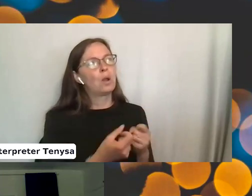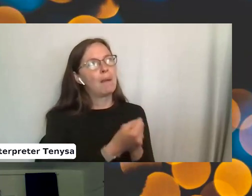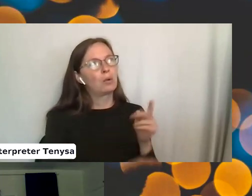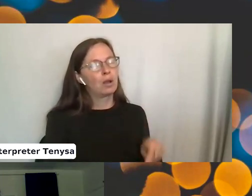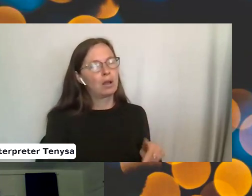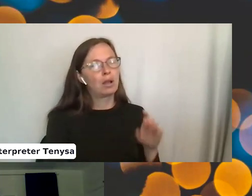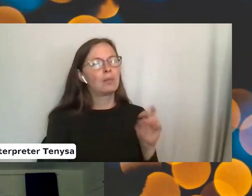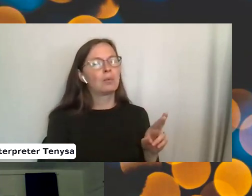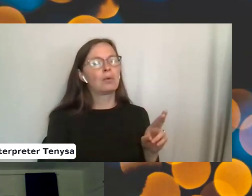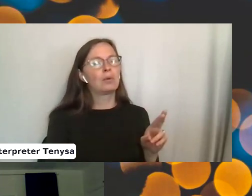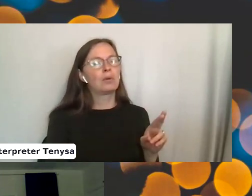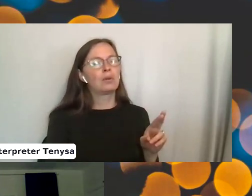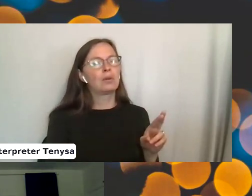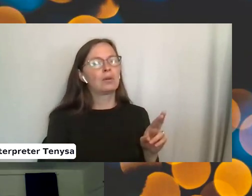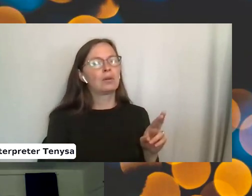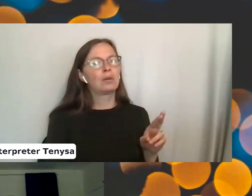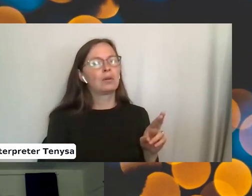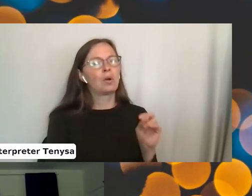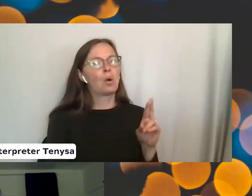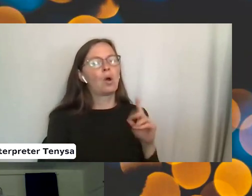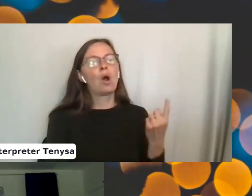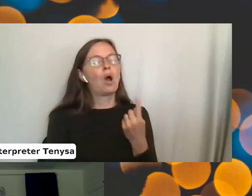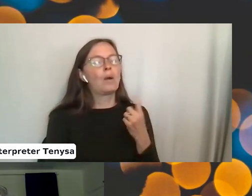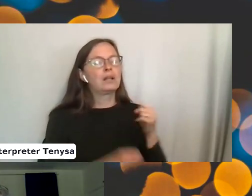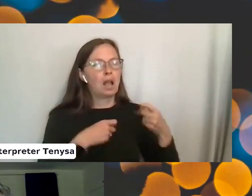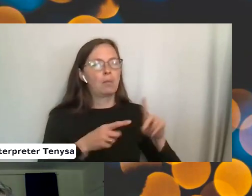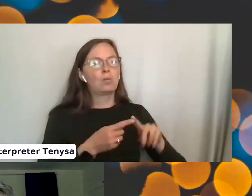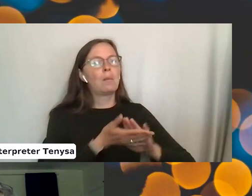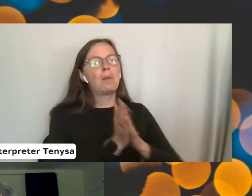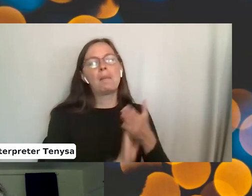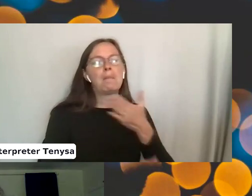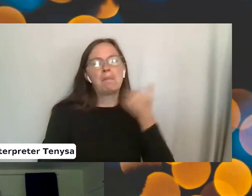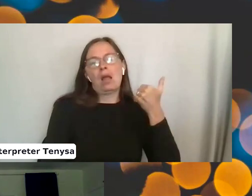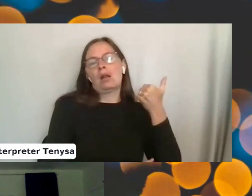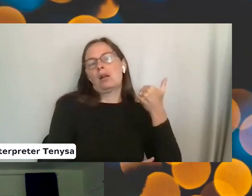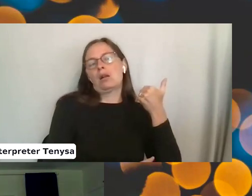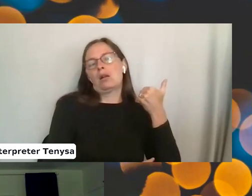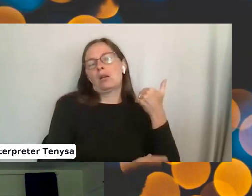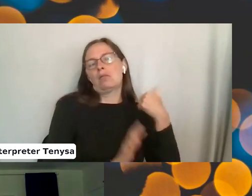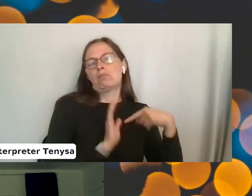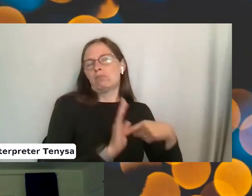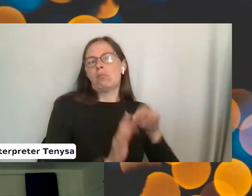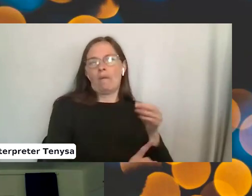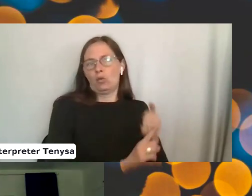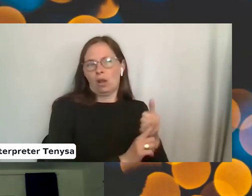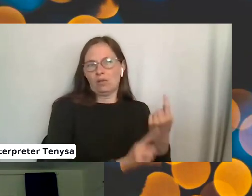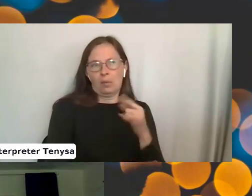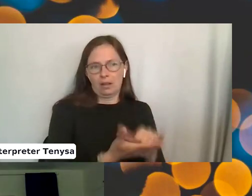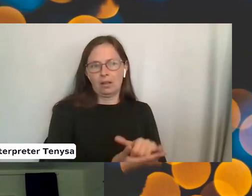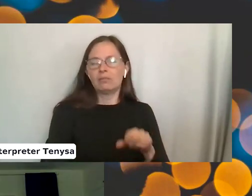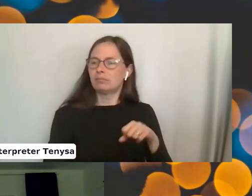or it's always an opportunity to become a better version of yourself or something like that.